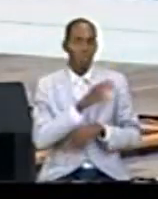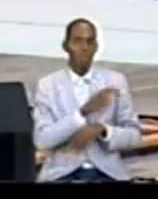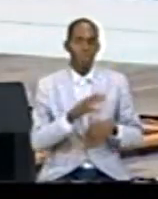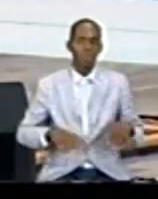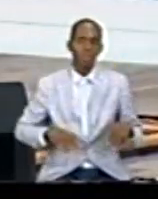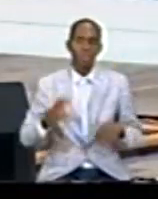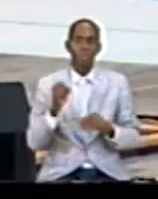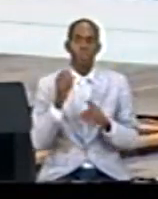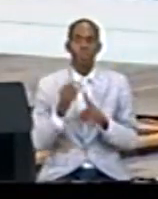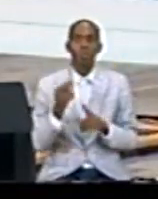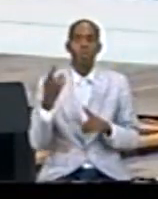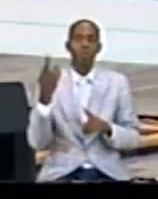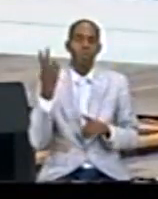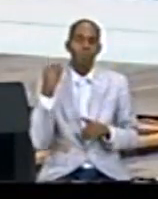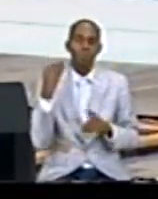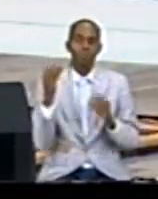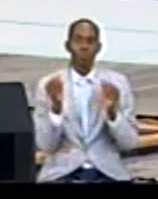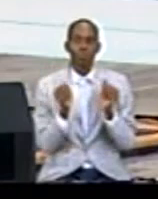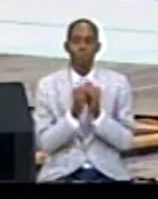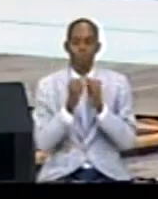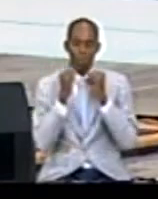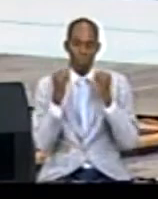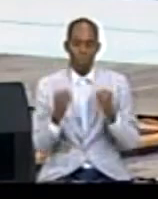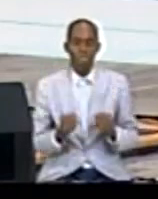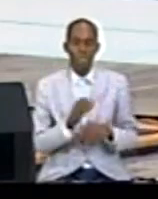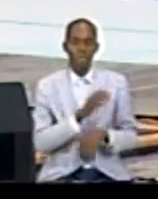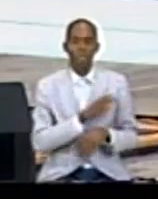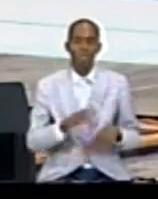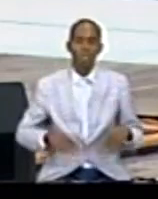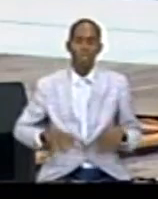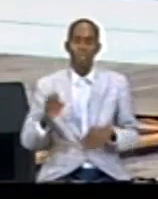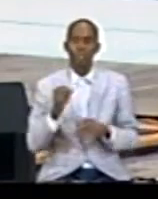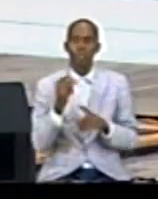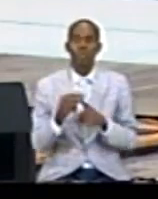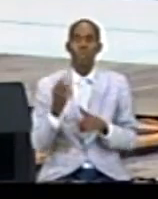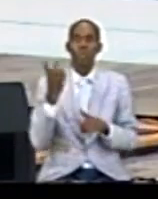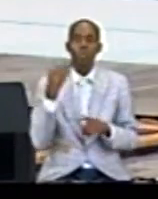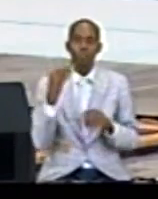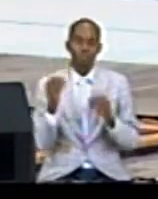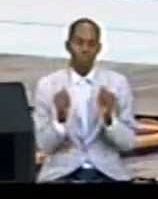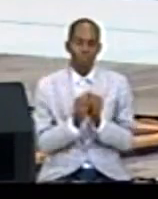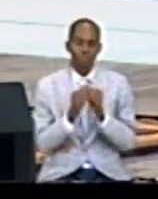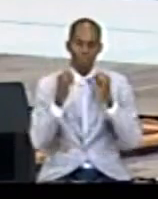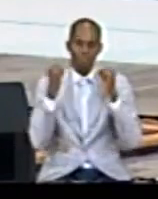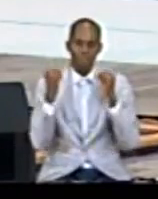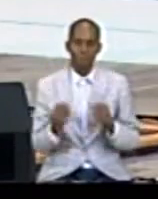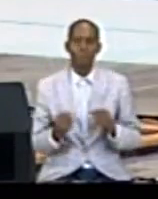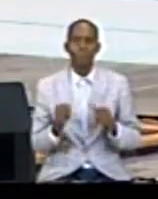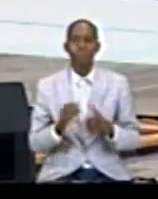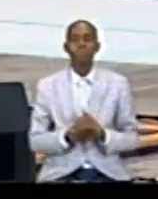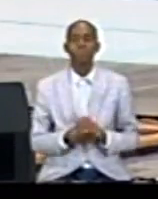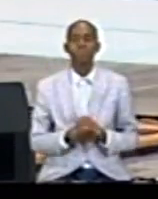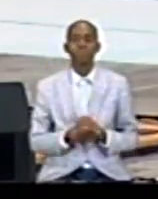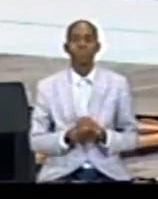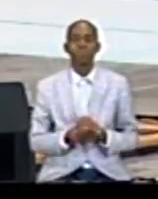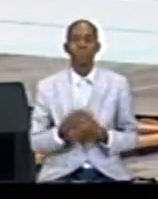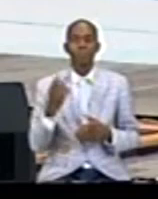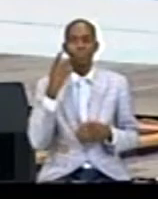was with power. His word was with power.